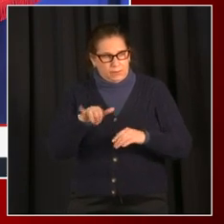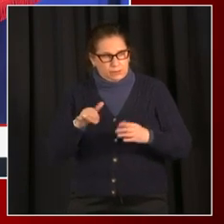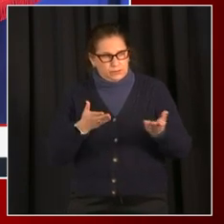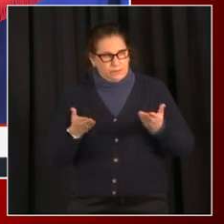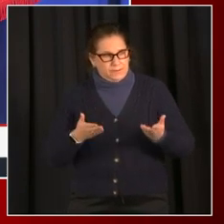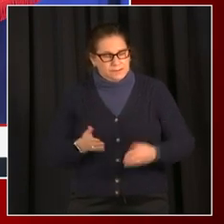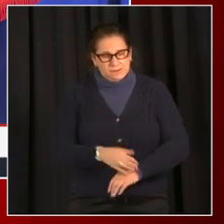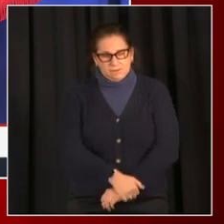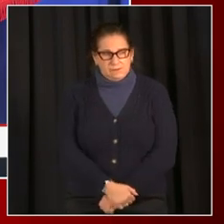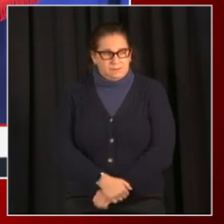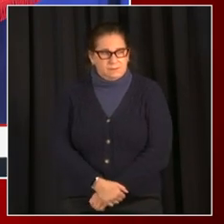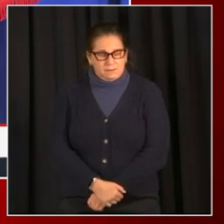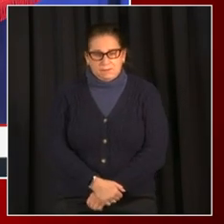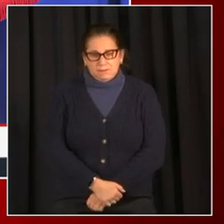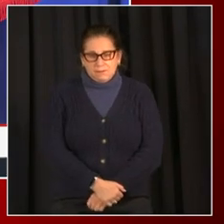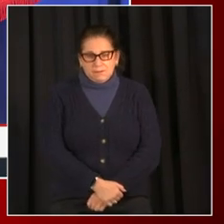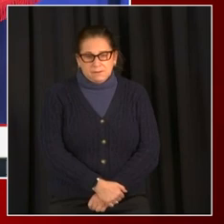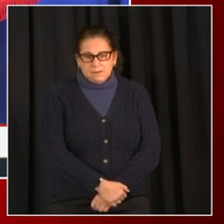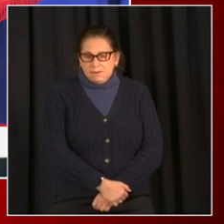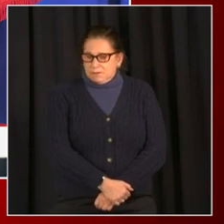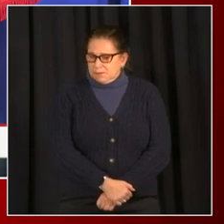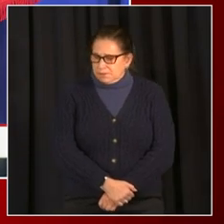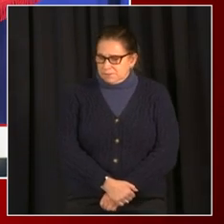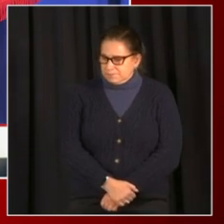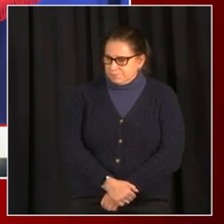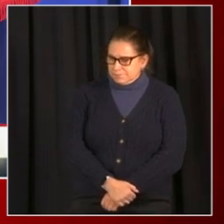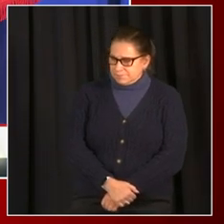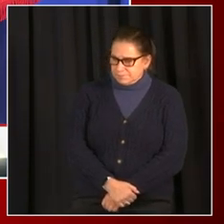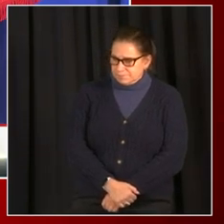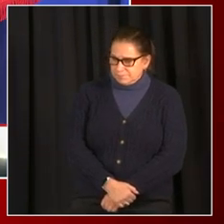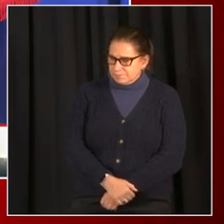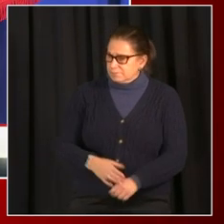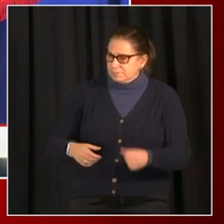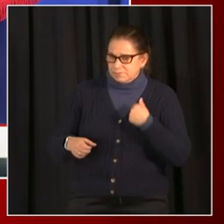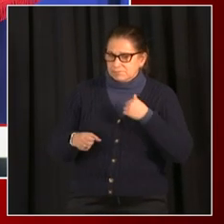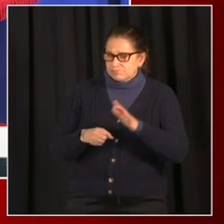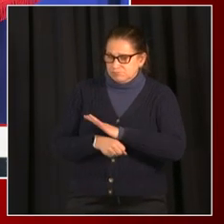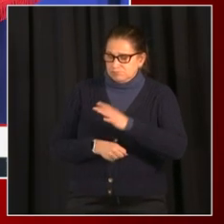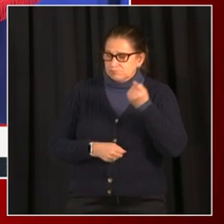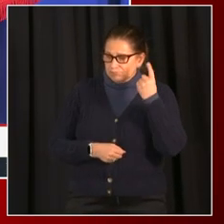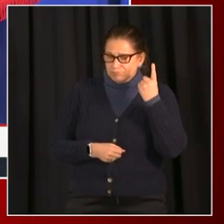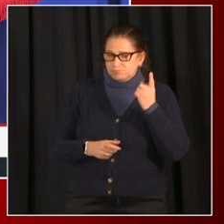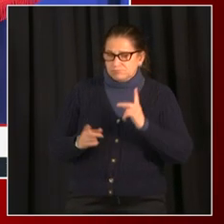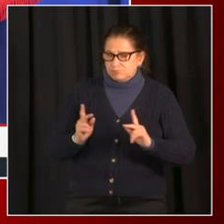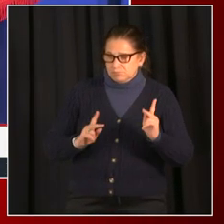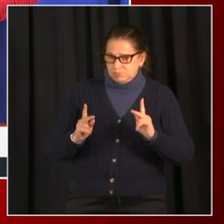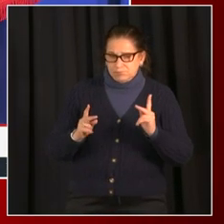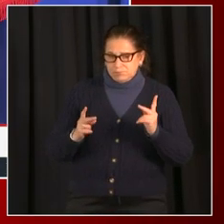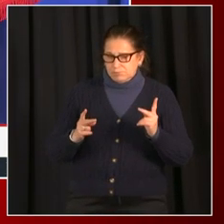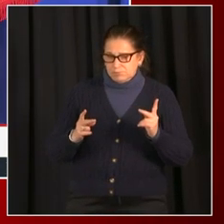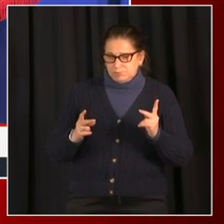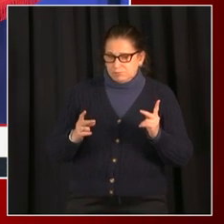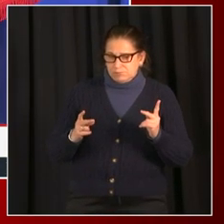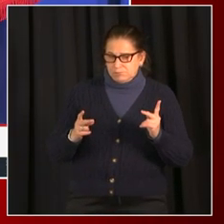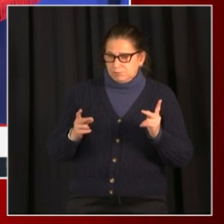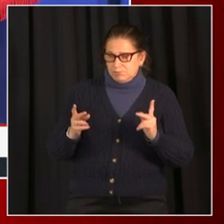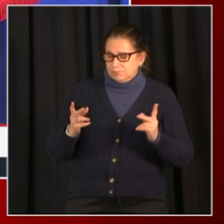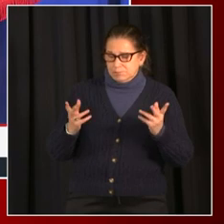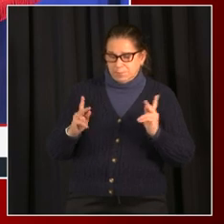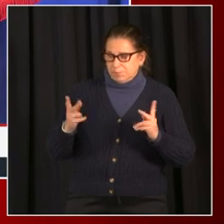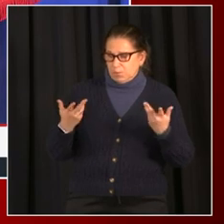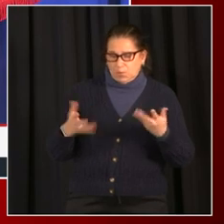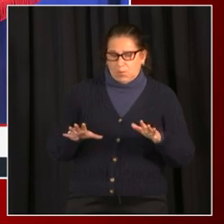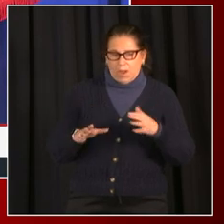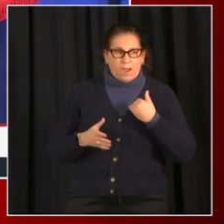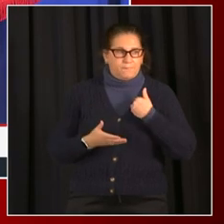Well, my response is I certainly understand how nobody wants to live with less money. Believe me, I